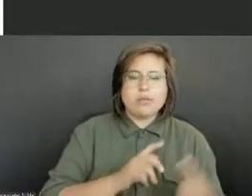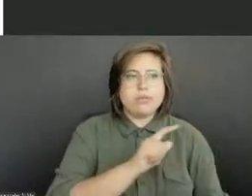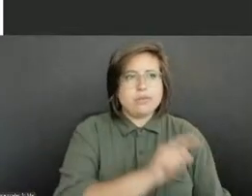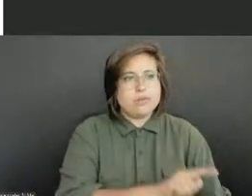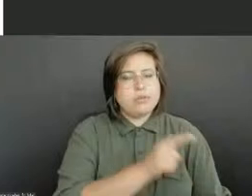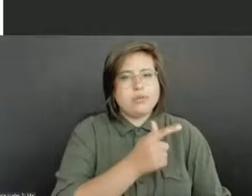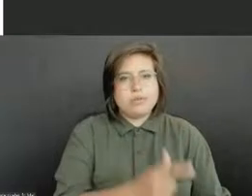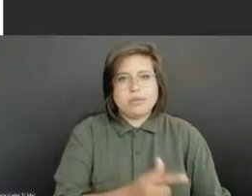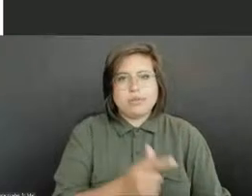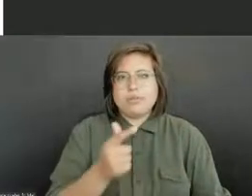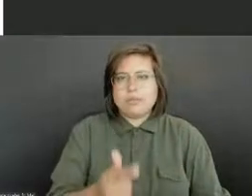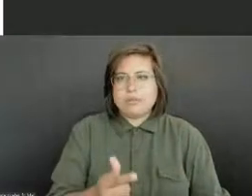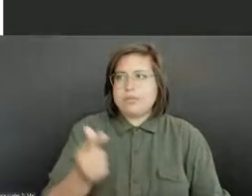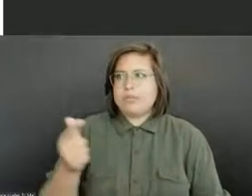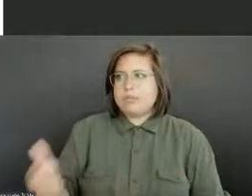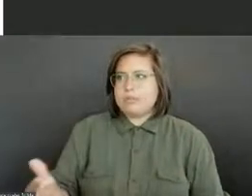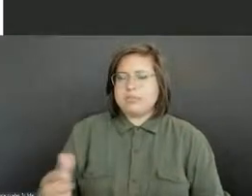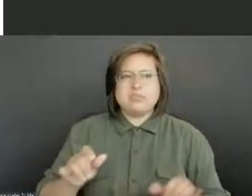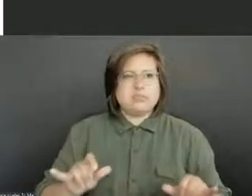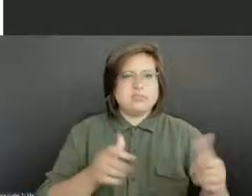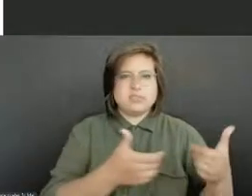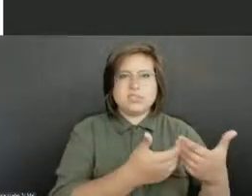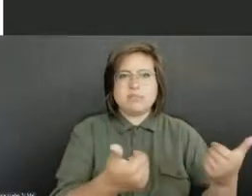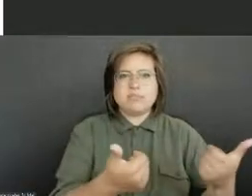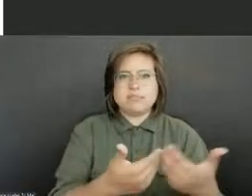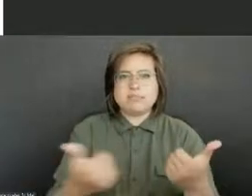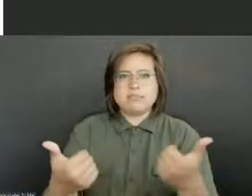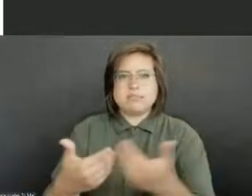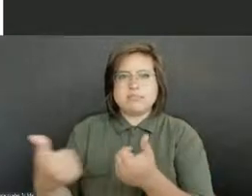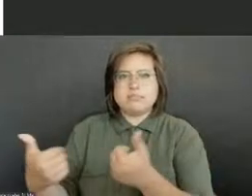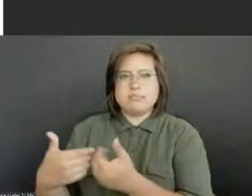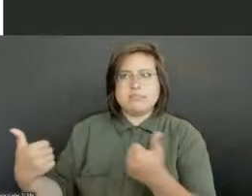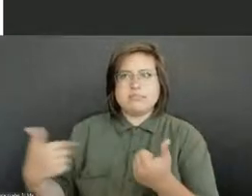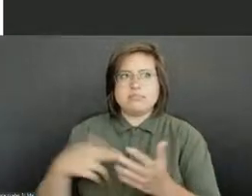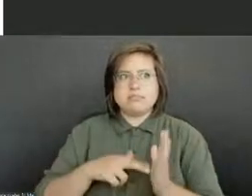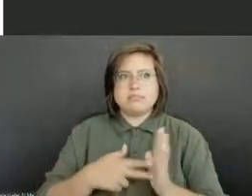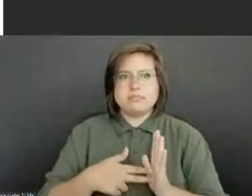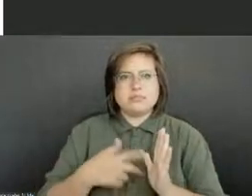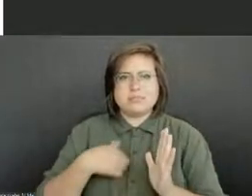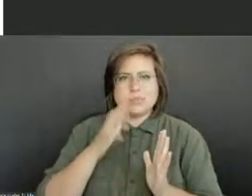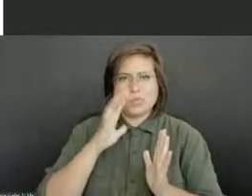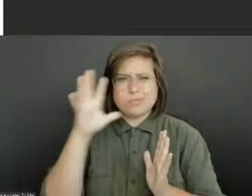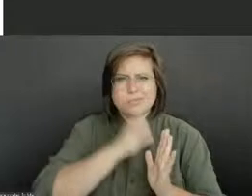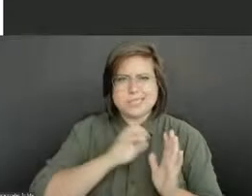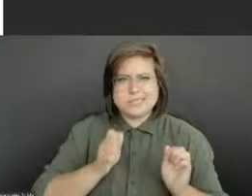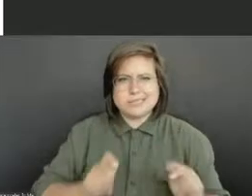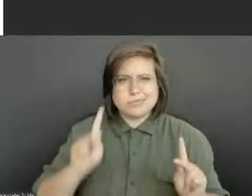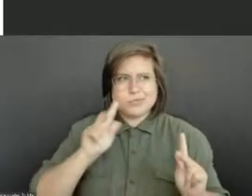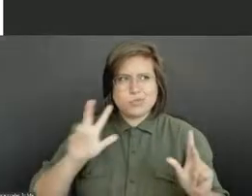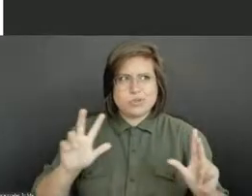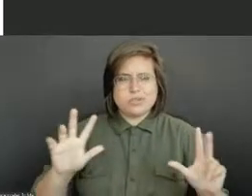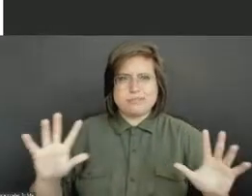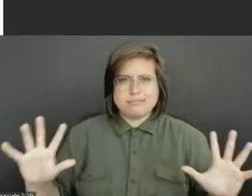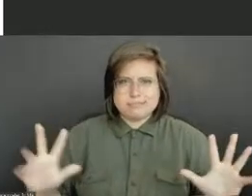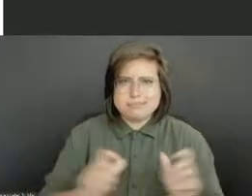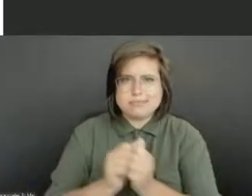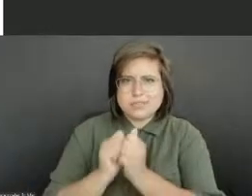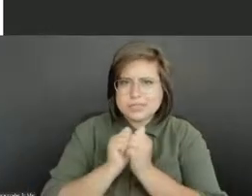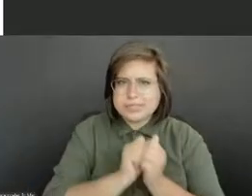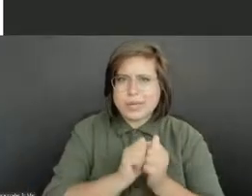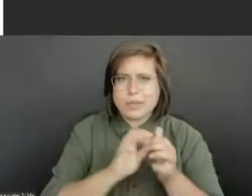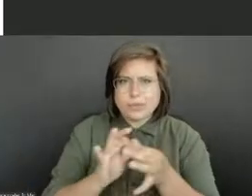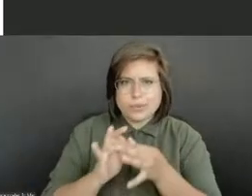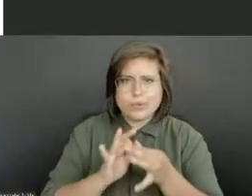could do better as an agency, we worry that we're going to miss the opportunity for collaboration and for responses that can